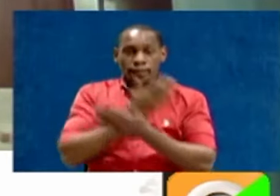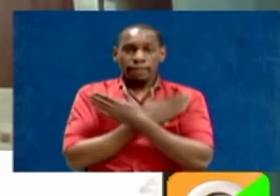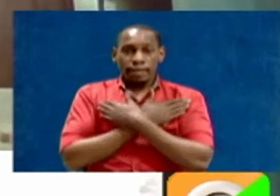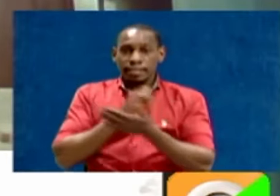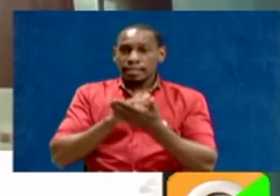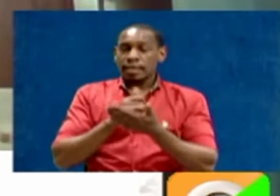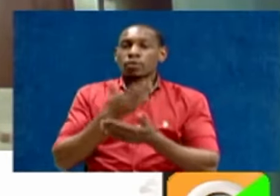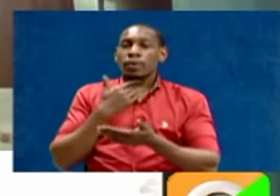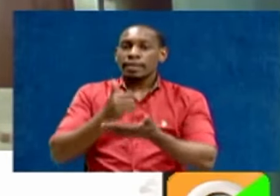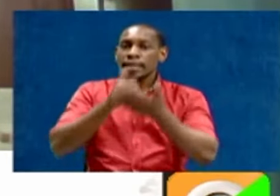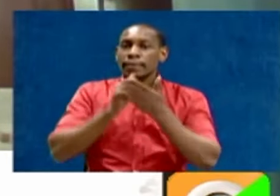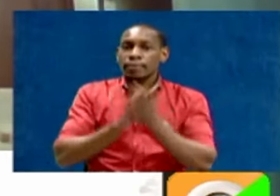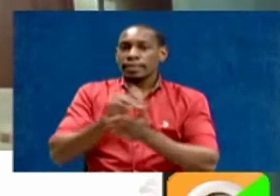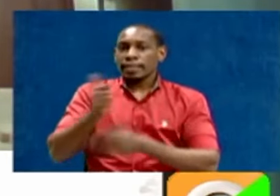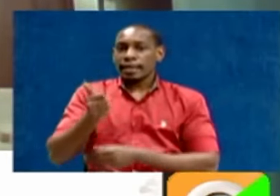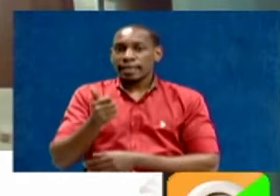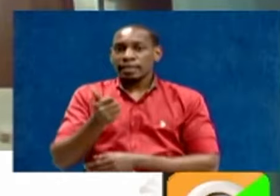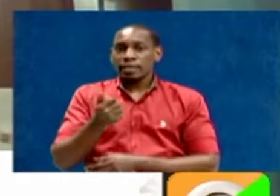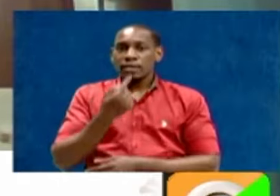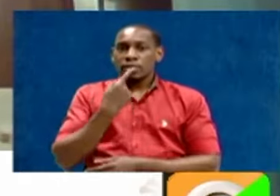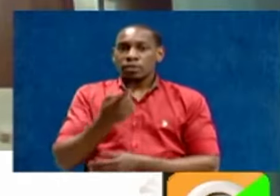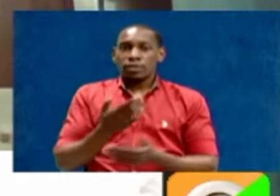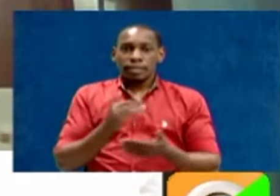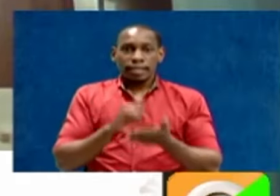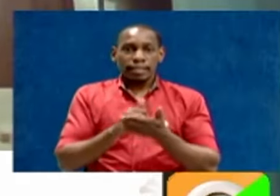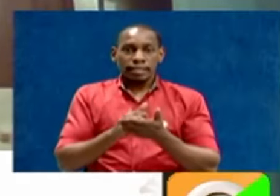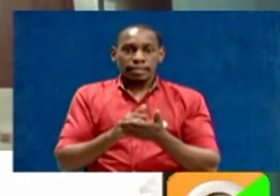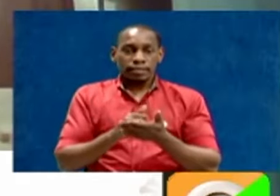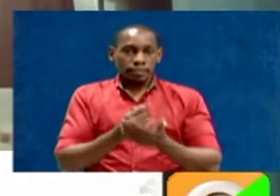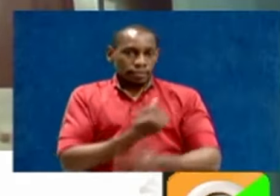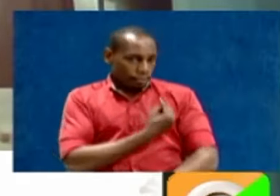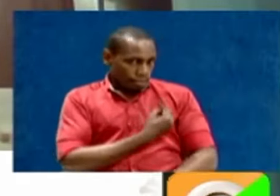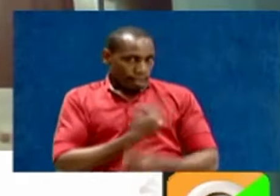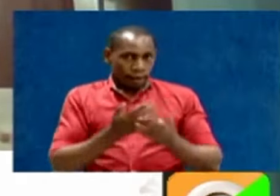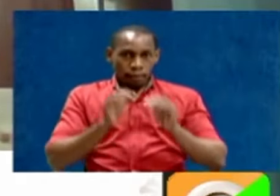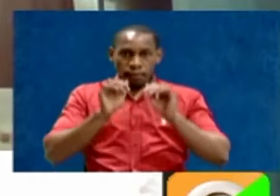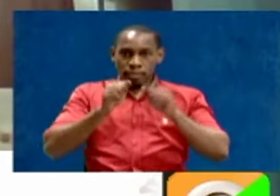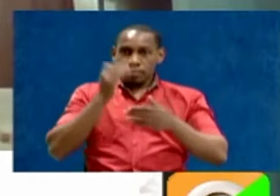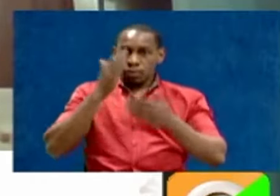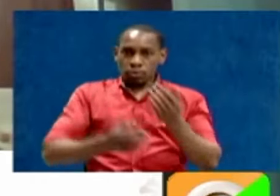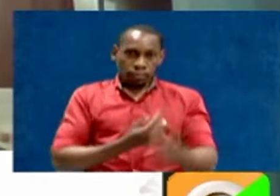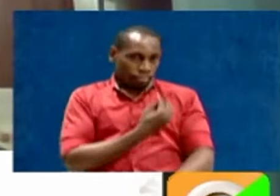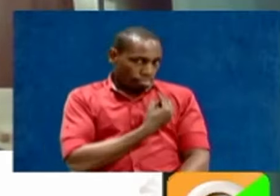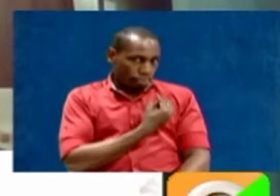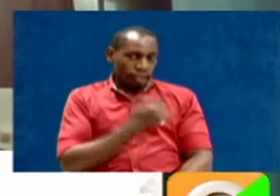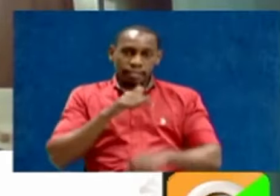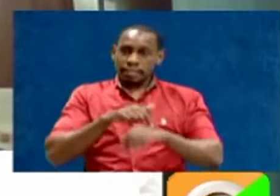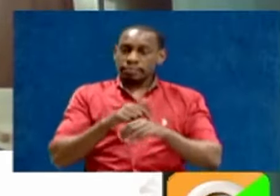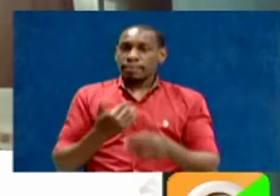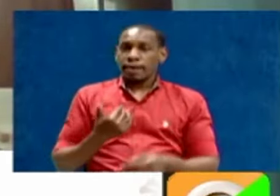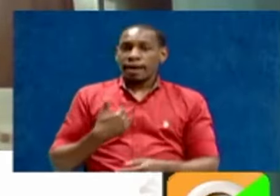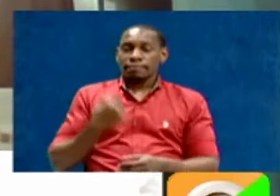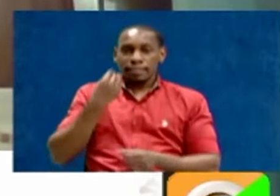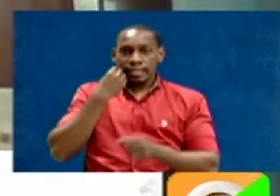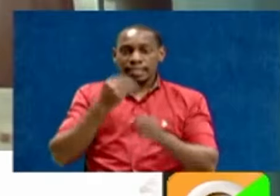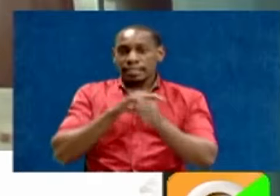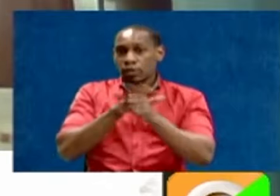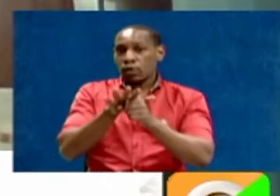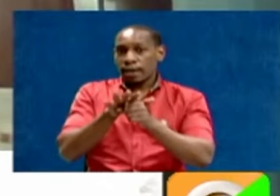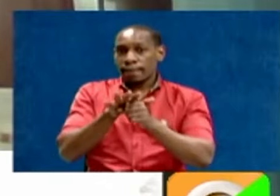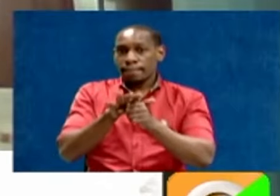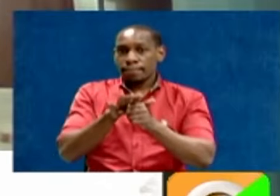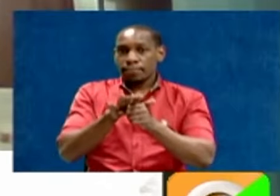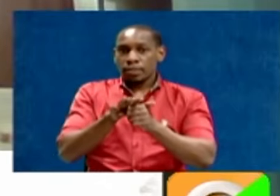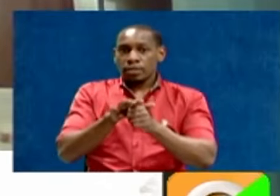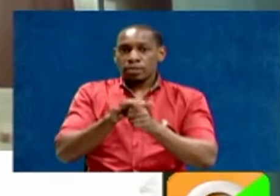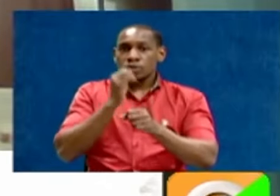reached out, and others are telling me, I'm breastfeeding, doc. How can I stop breastfeeding when, you know, I'm COVID positive?